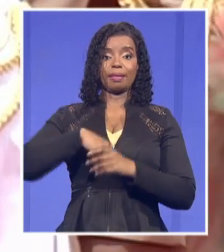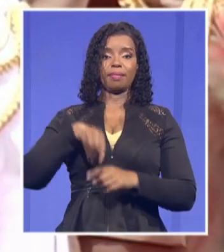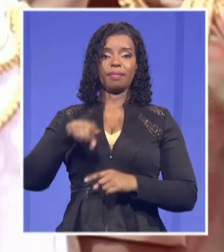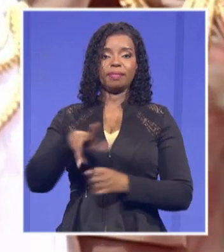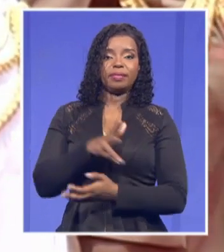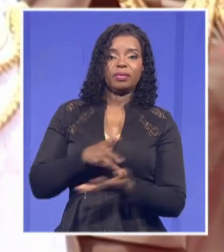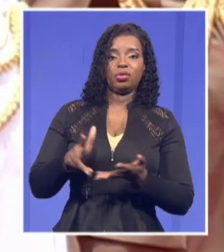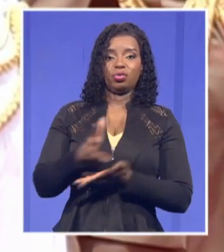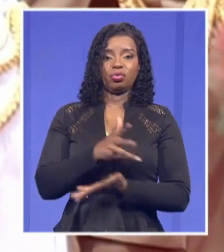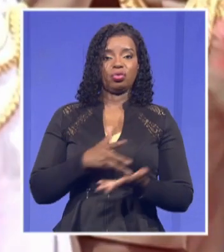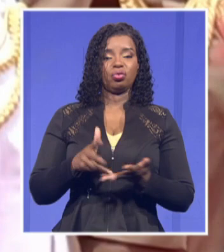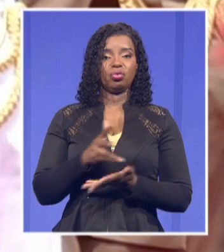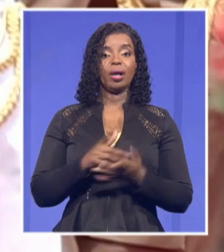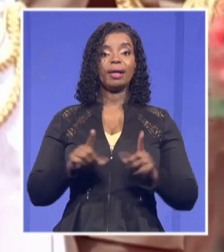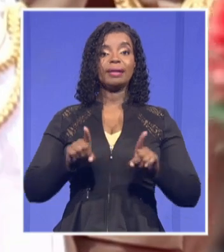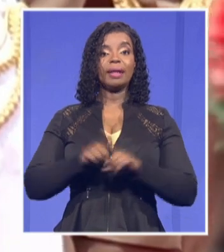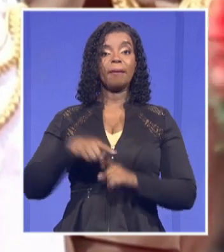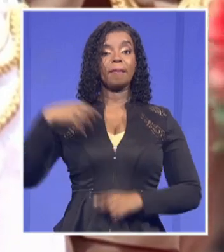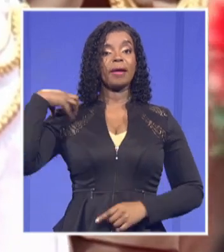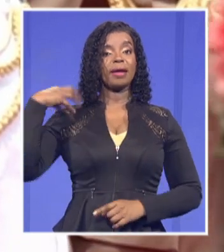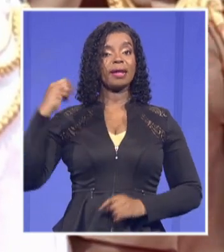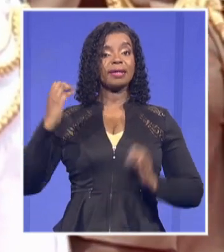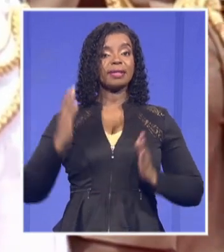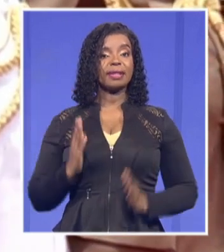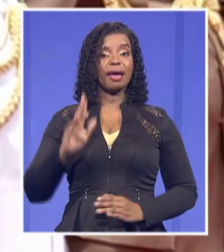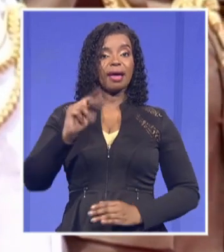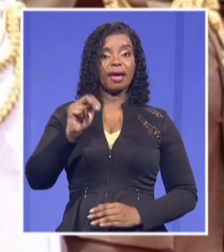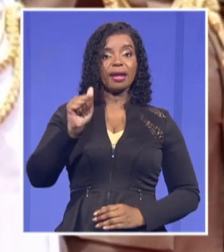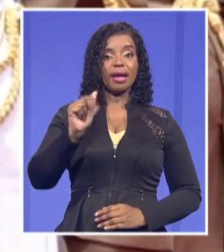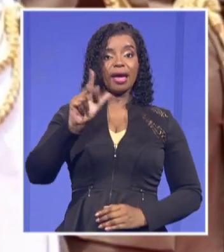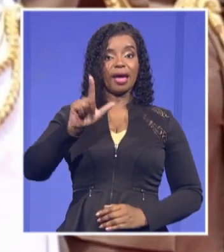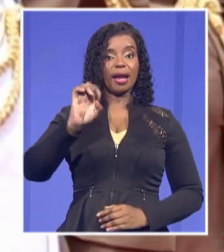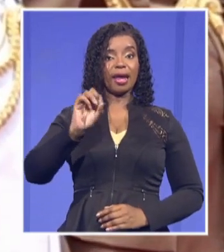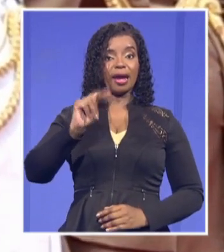course, Minister Naledi Pandor is a guarantor because